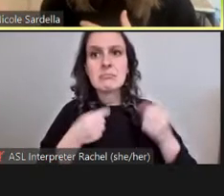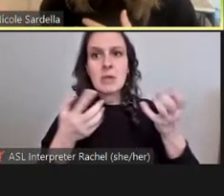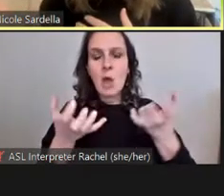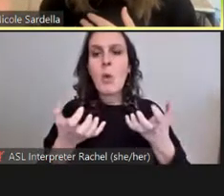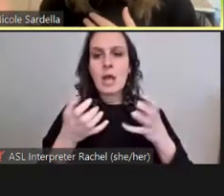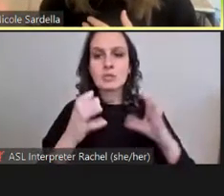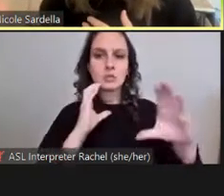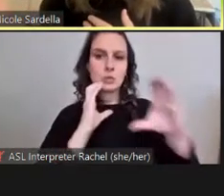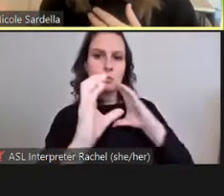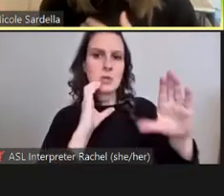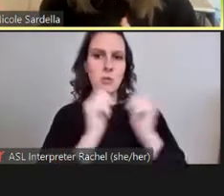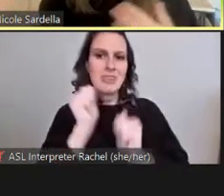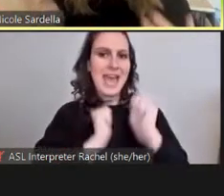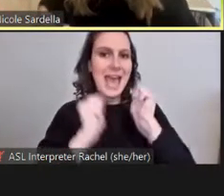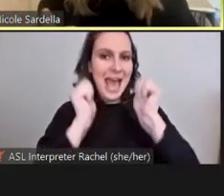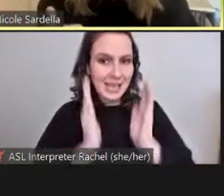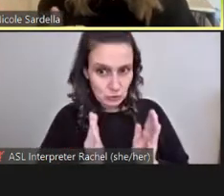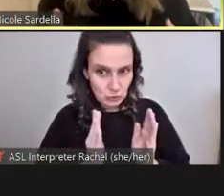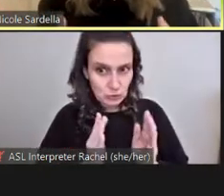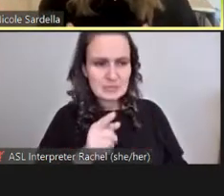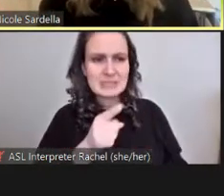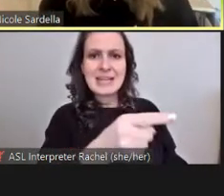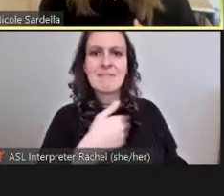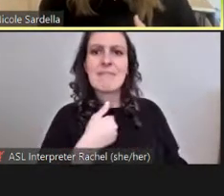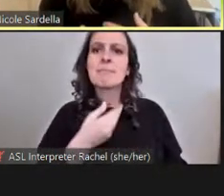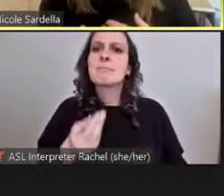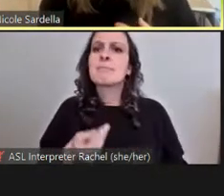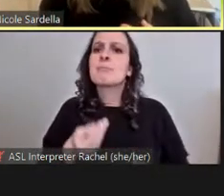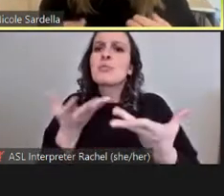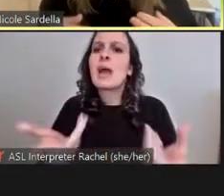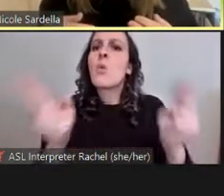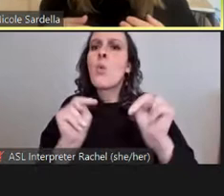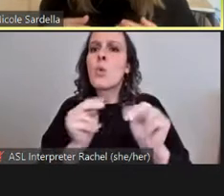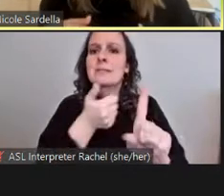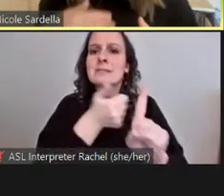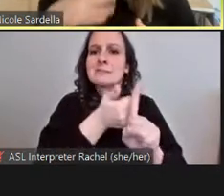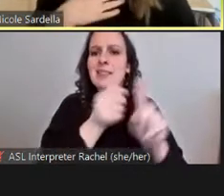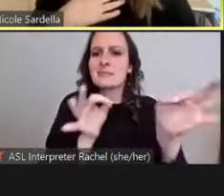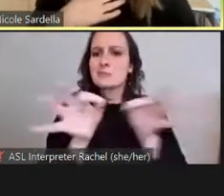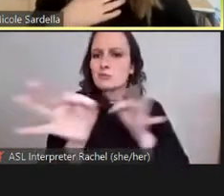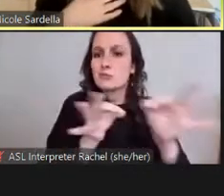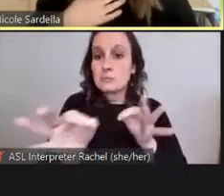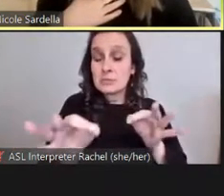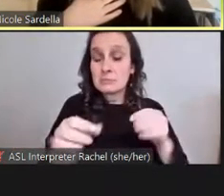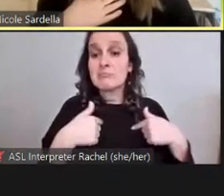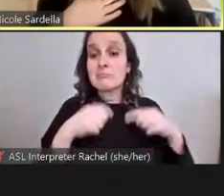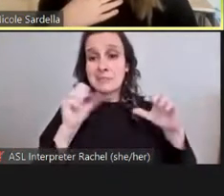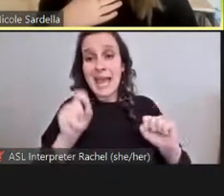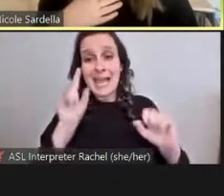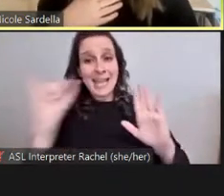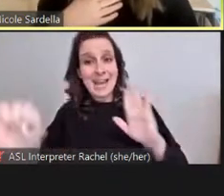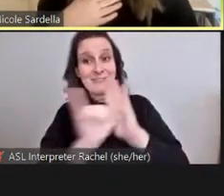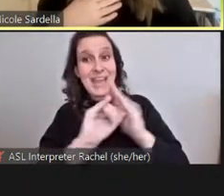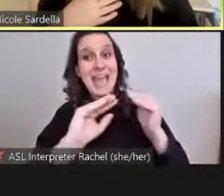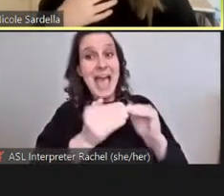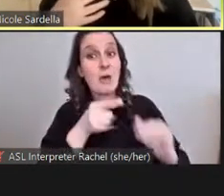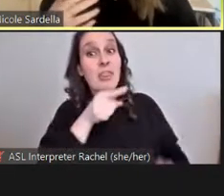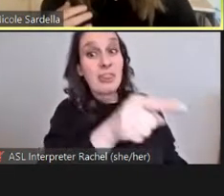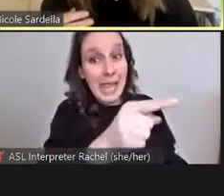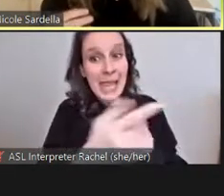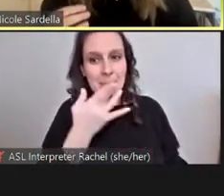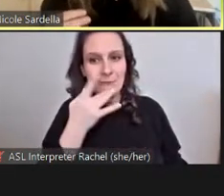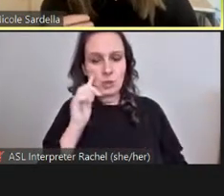communicate with the actors to have them provide their own self-descriptions so that I can identify them the way that they would like to